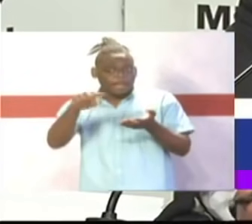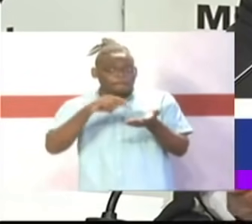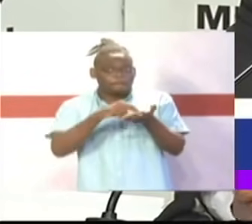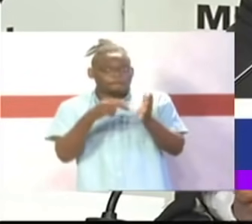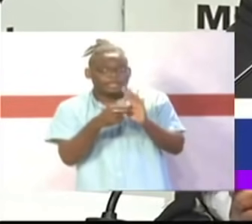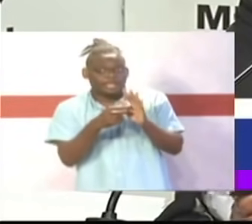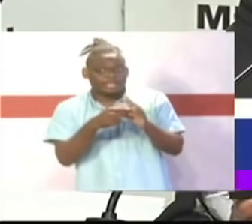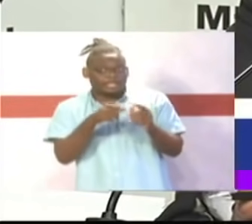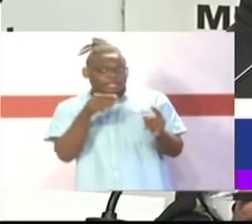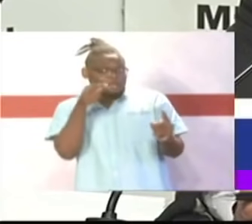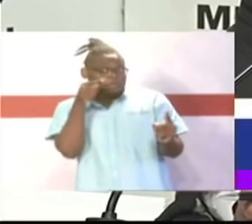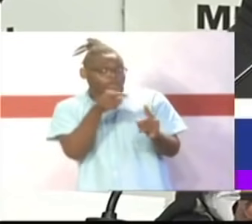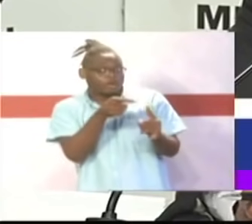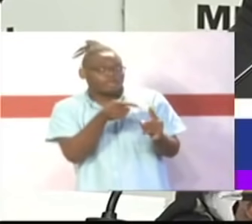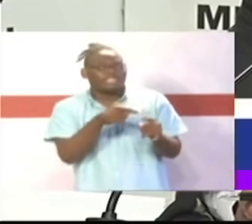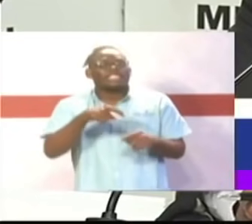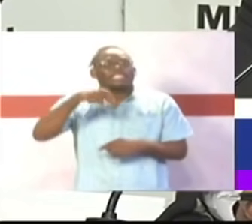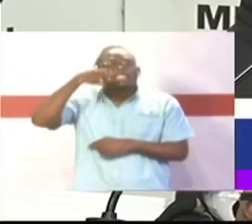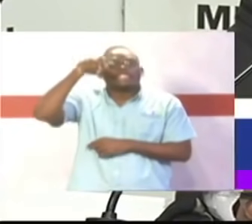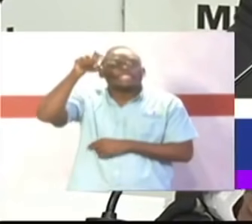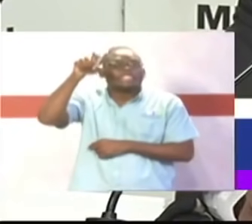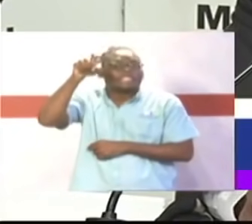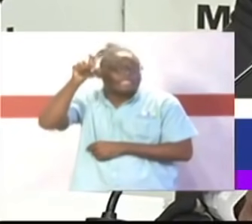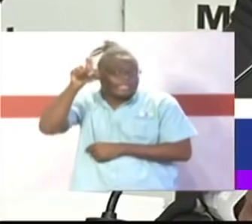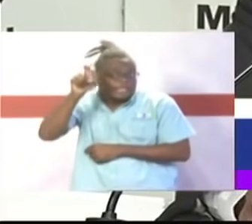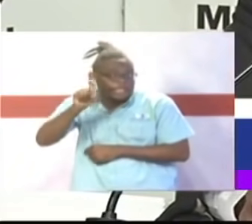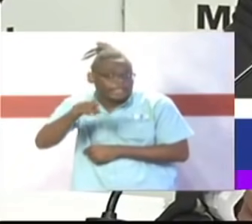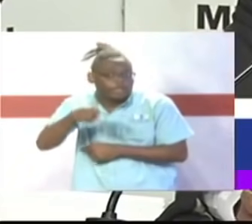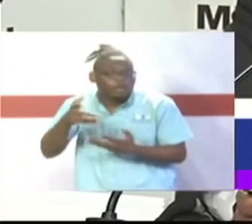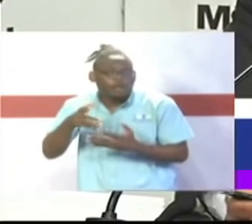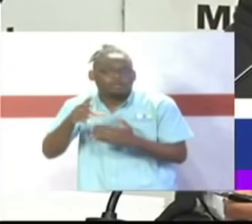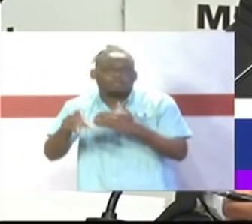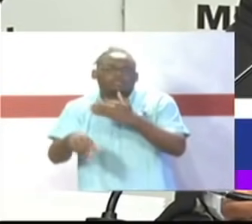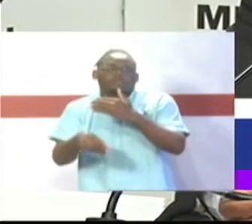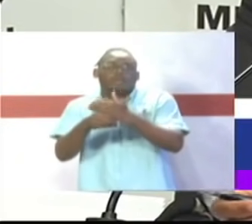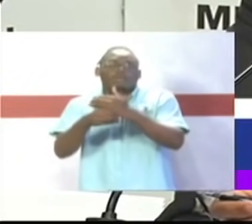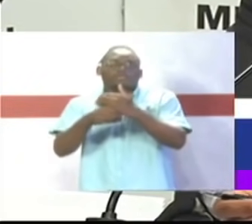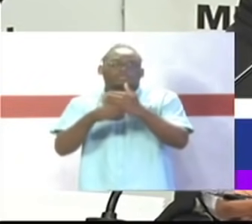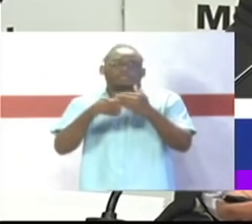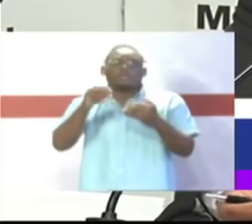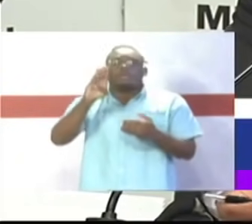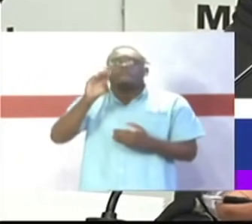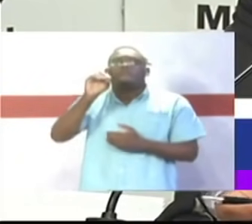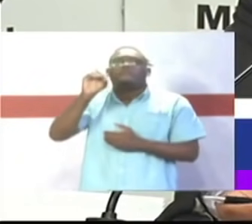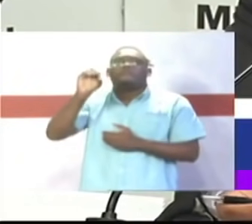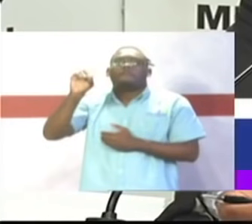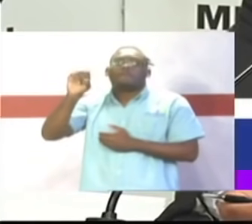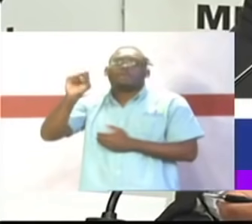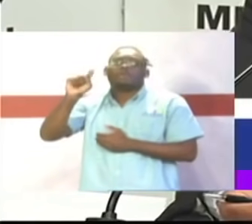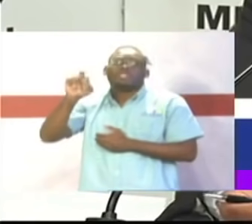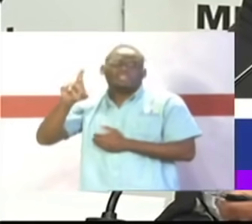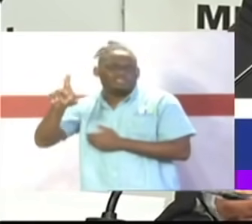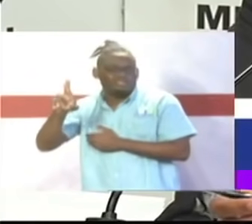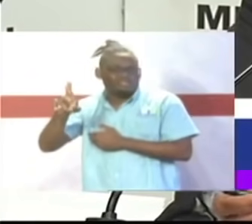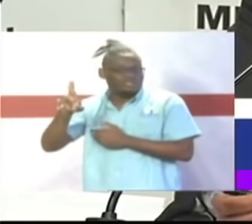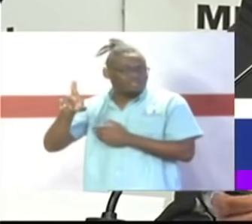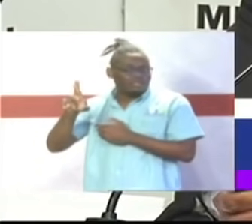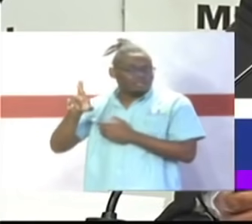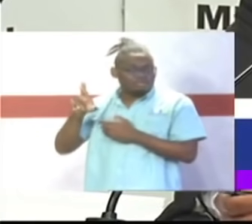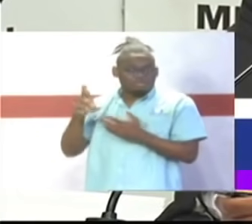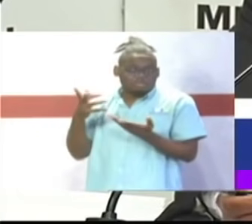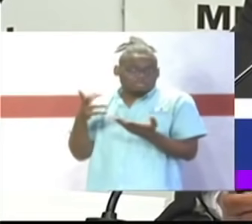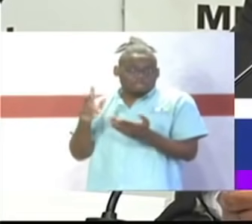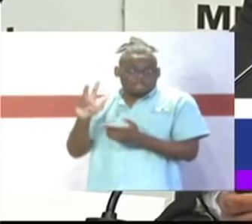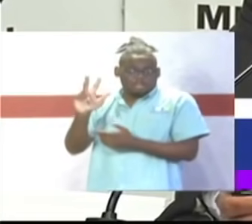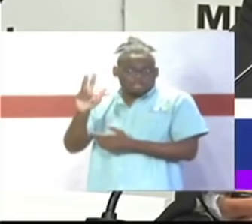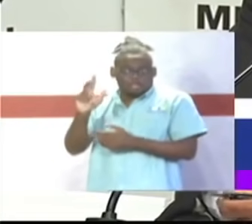to increase or bring it back to the level that it was before. A primary shot is slightly different. So for the group of persons that